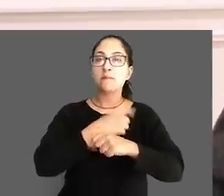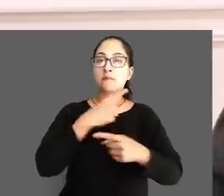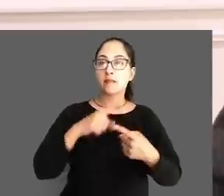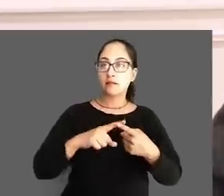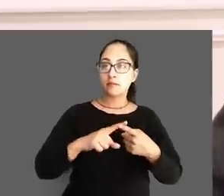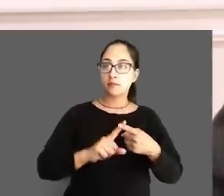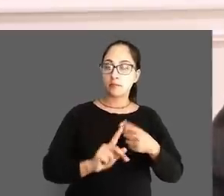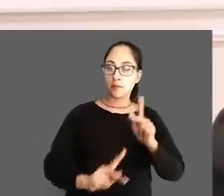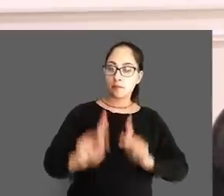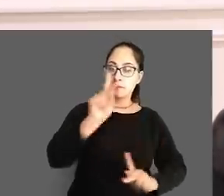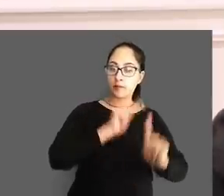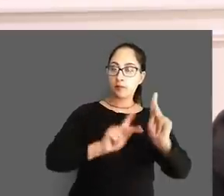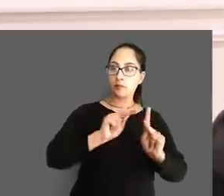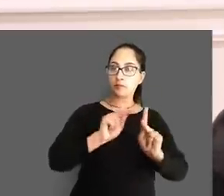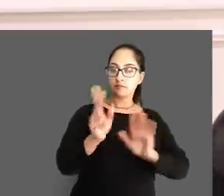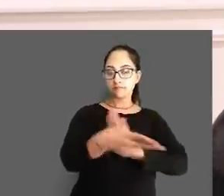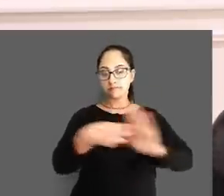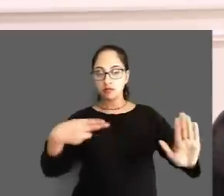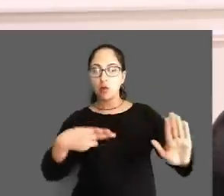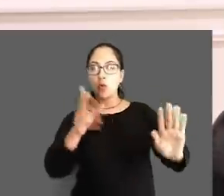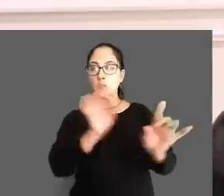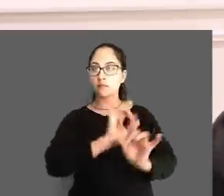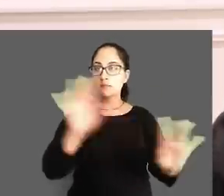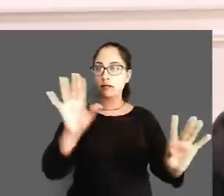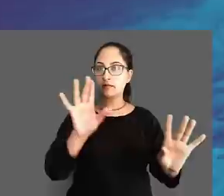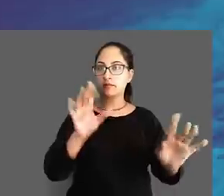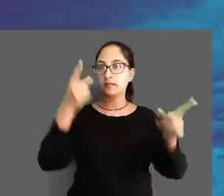nothing to do with Islam itself.